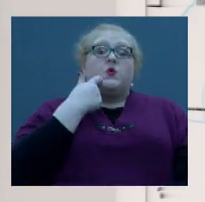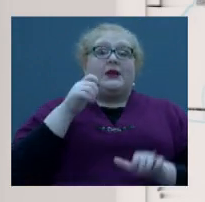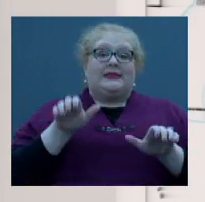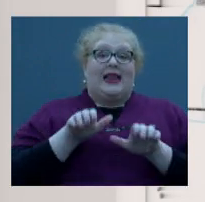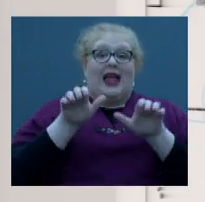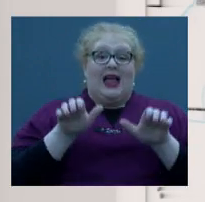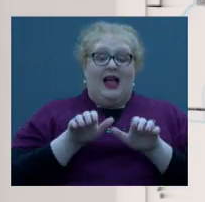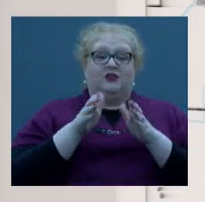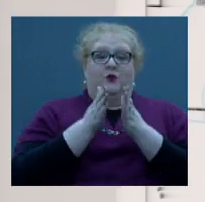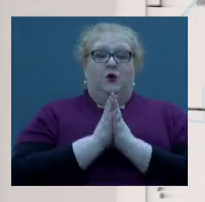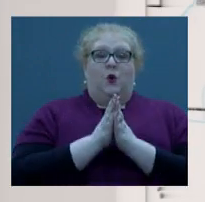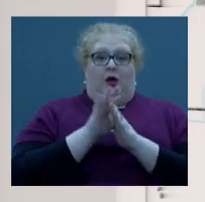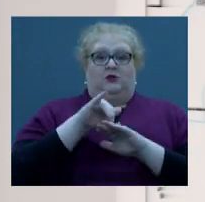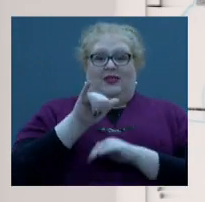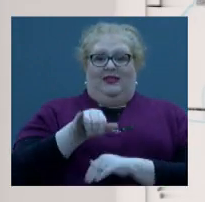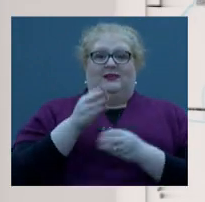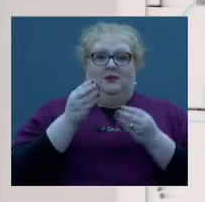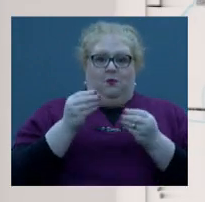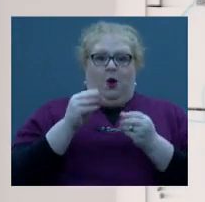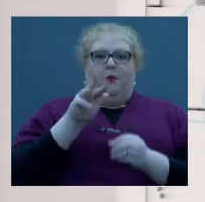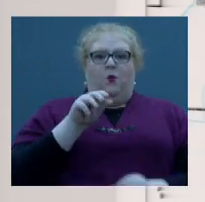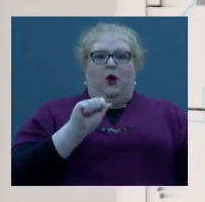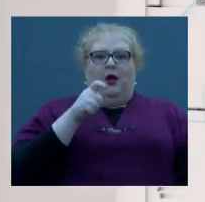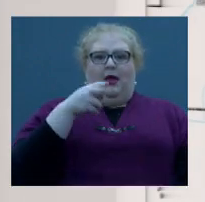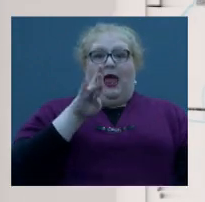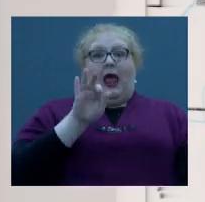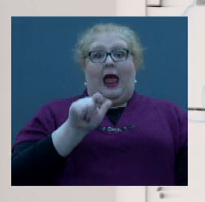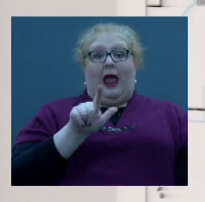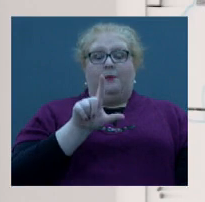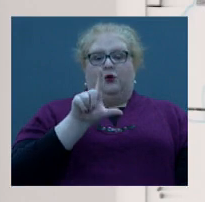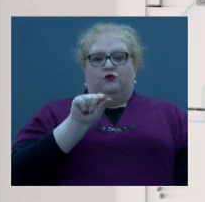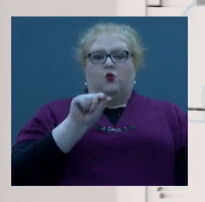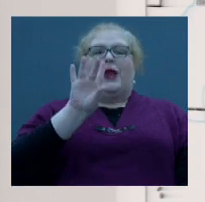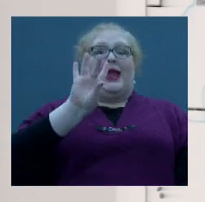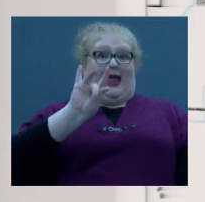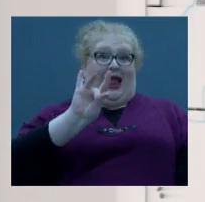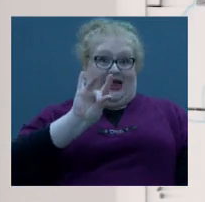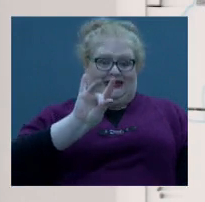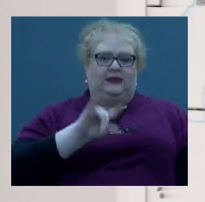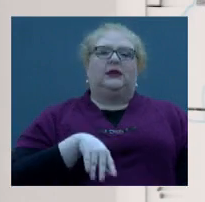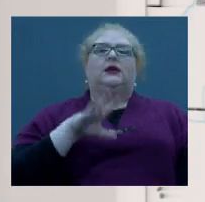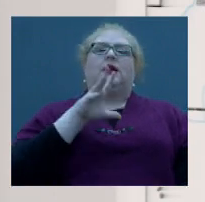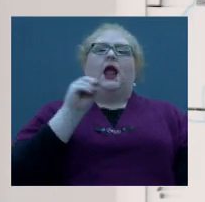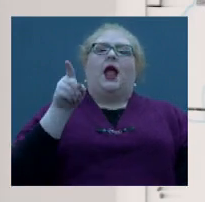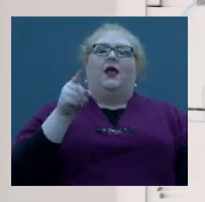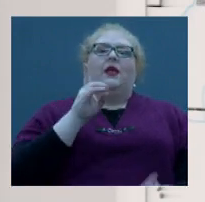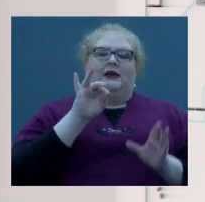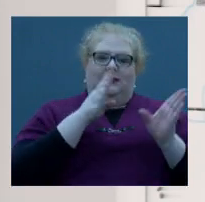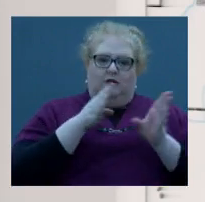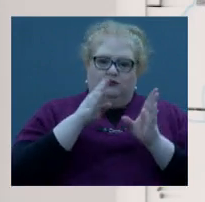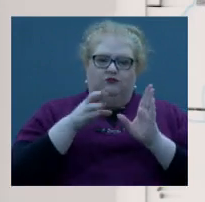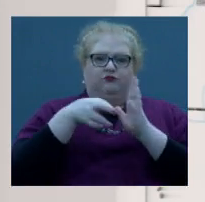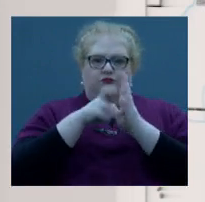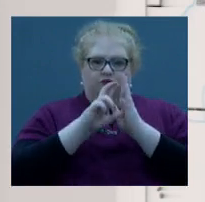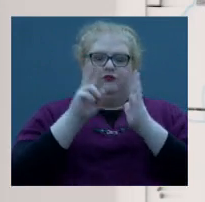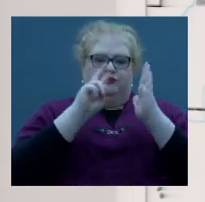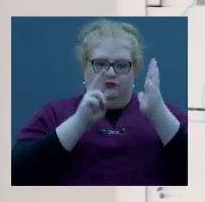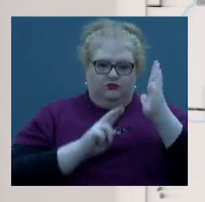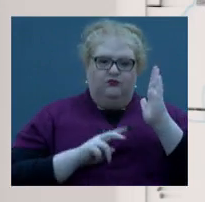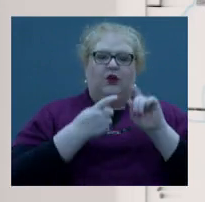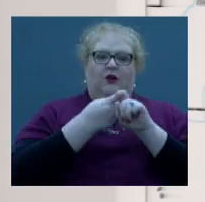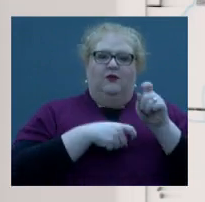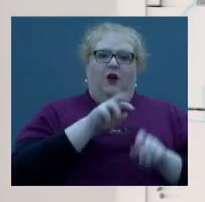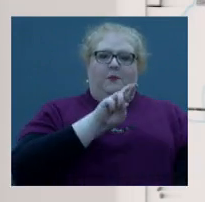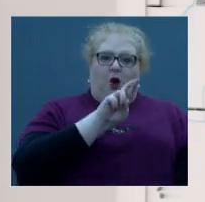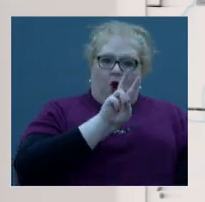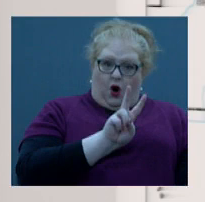action request on this property was in April of 2018. The Planning Commission reviewed and considered a request to rezone the property from